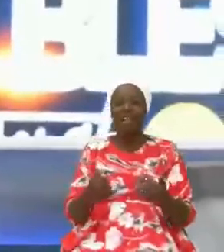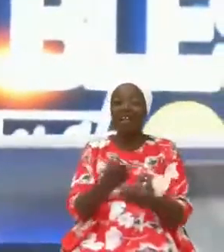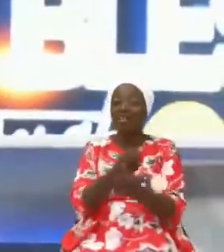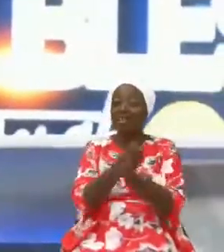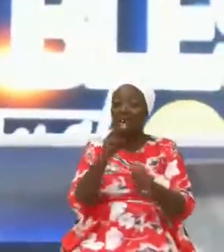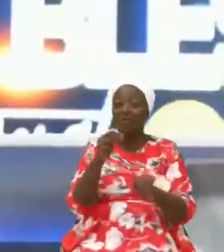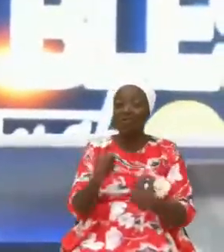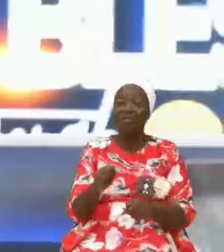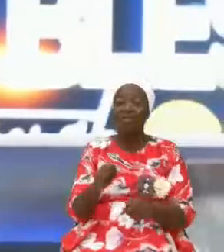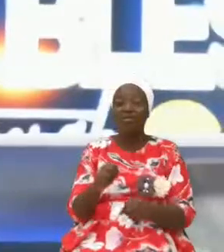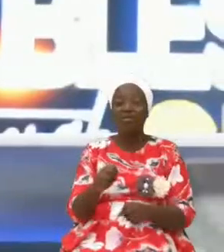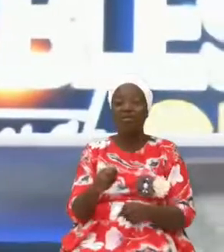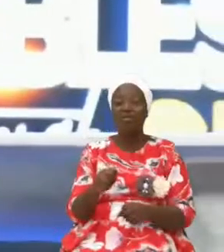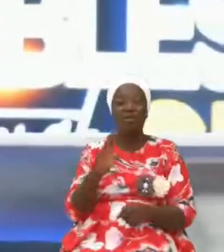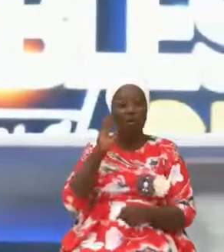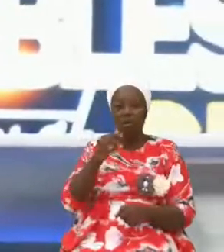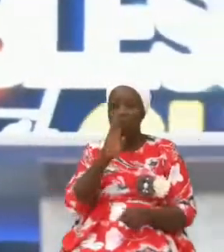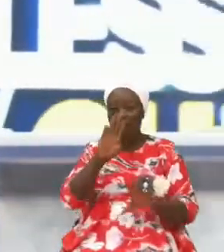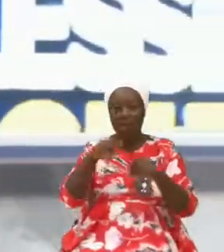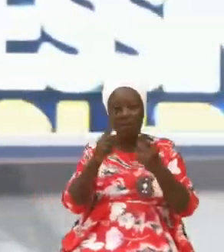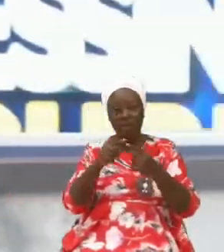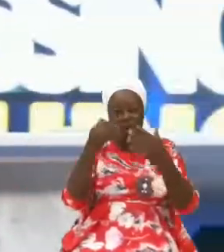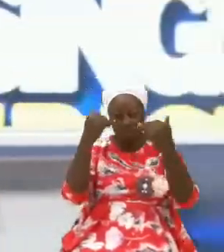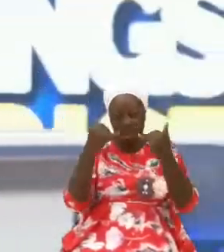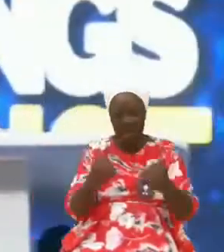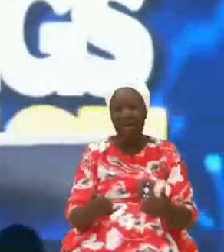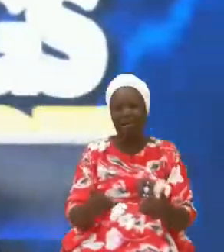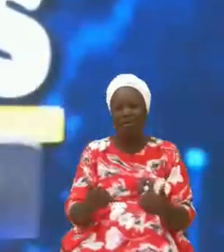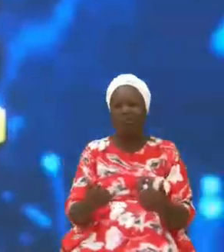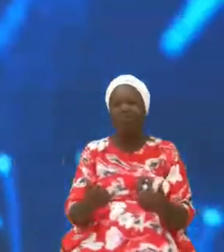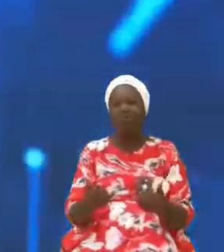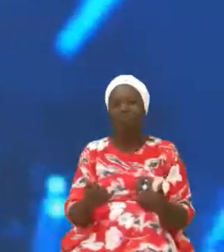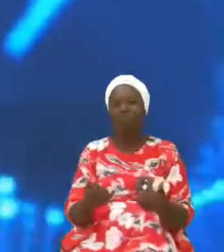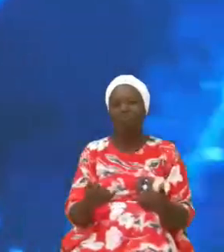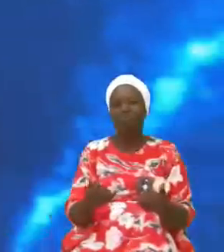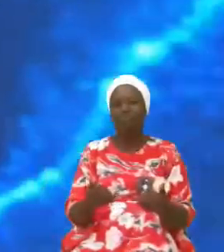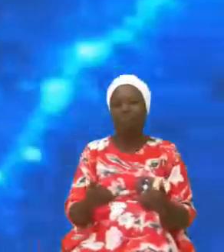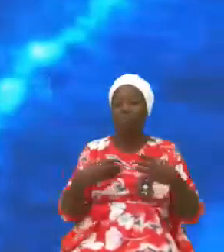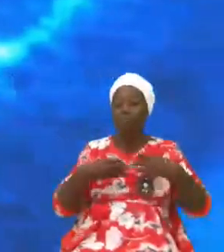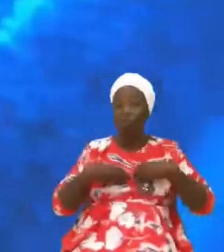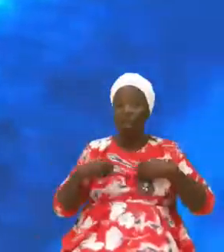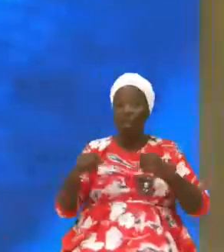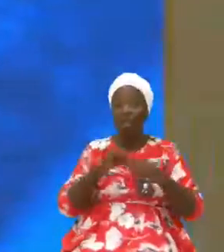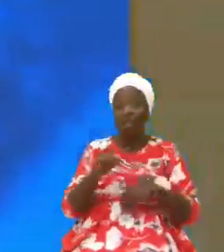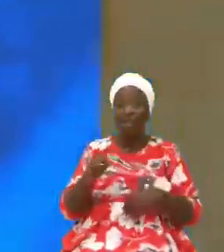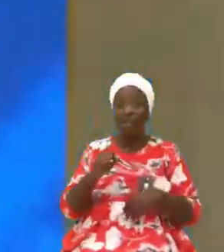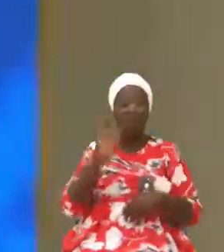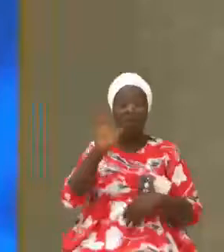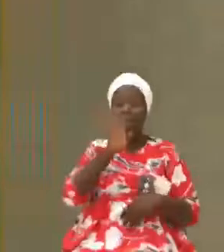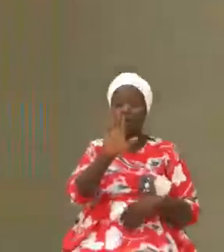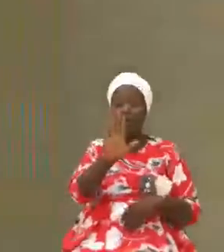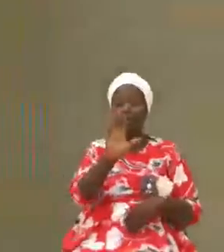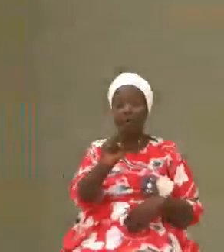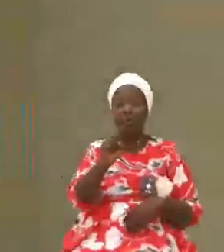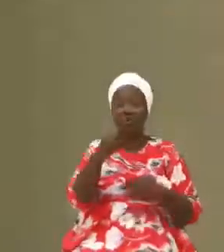showers are going to begin to fall now. Salvation will be given to you right now.